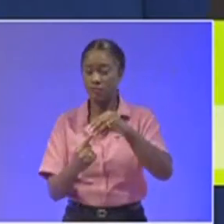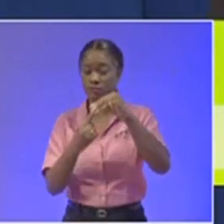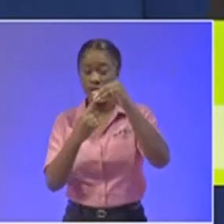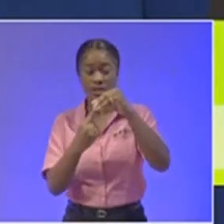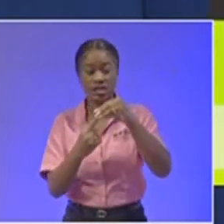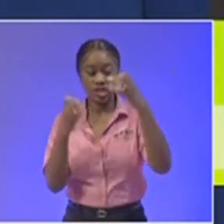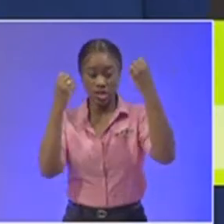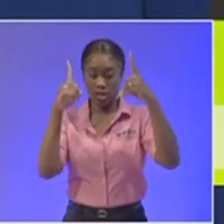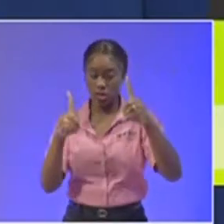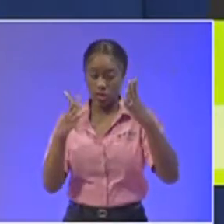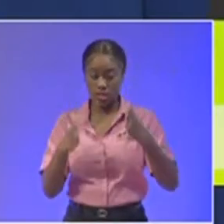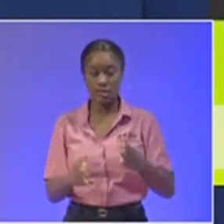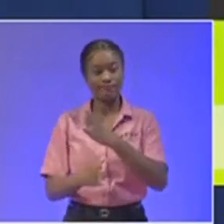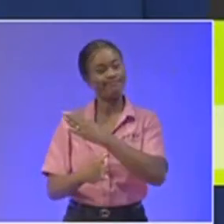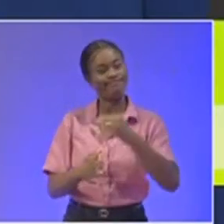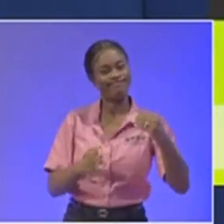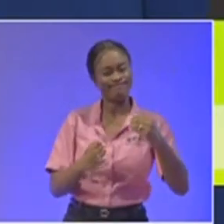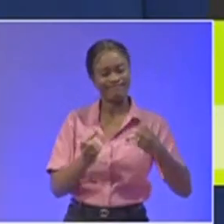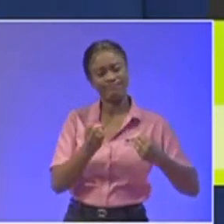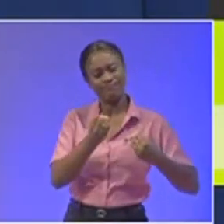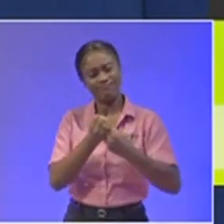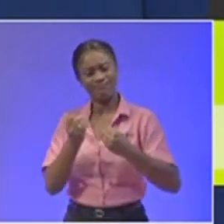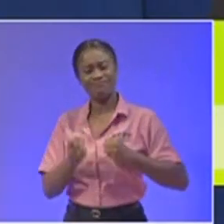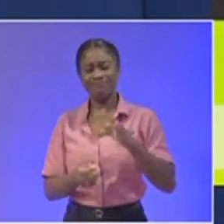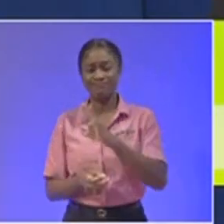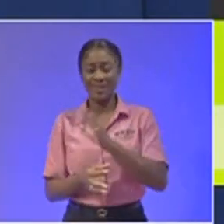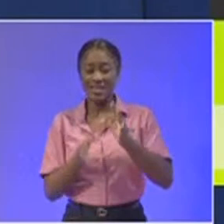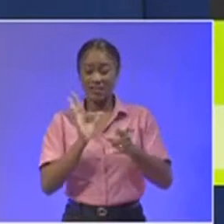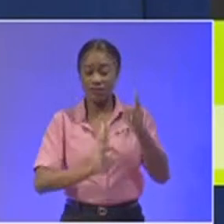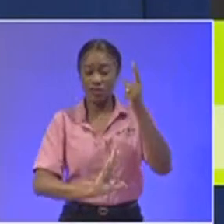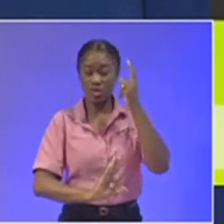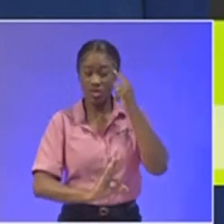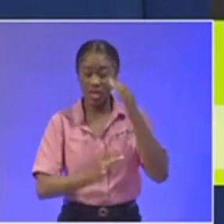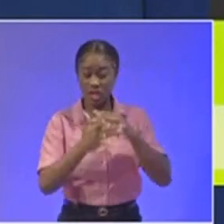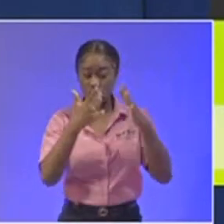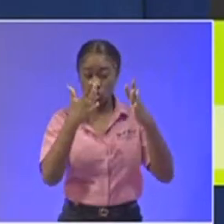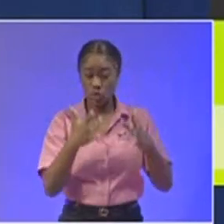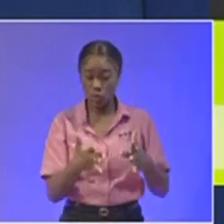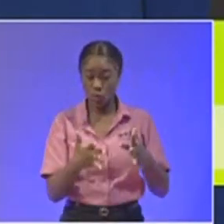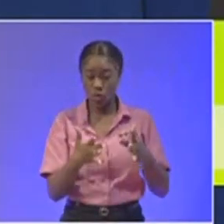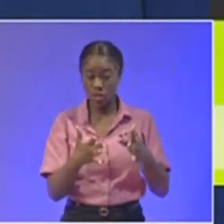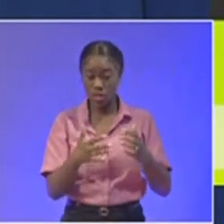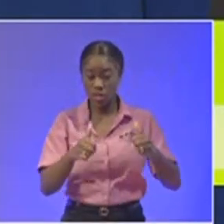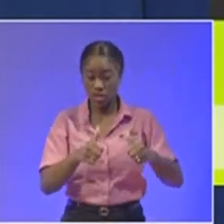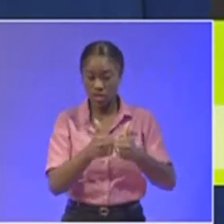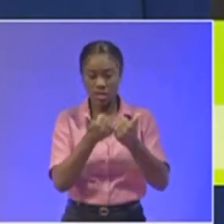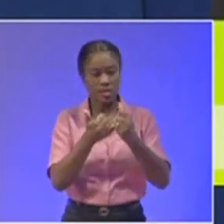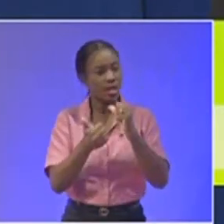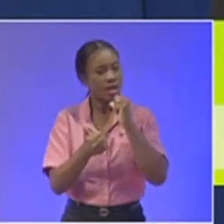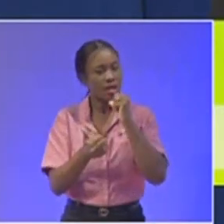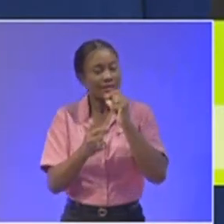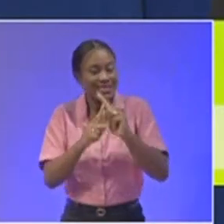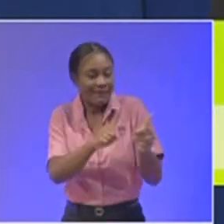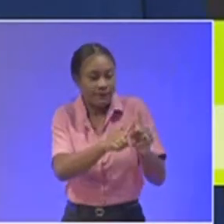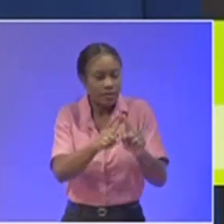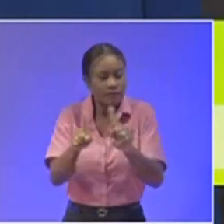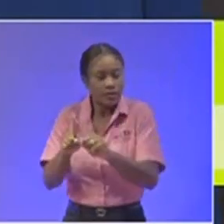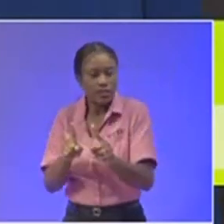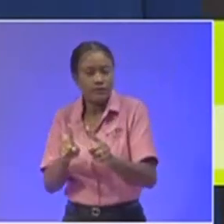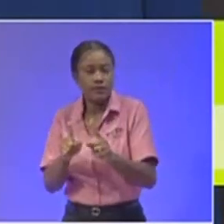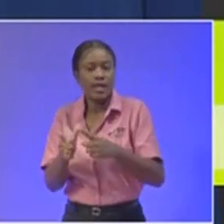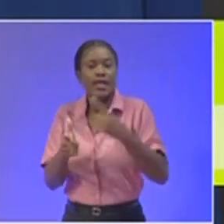support staff that would be necessary. Because if we think that student issues are not homogeneous, then we need to think